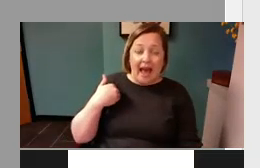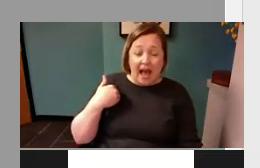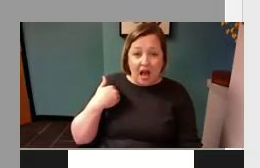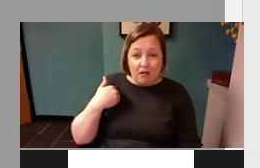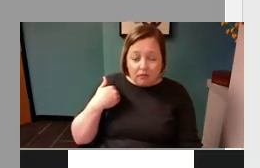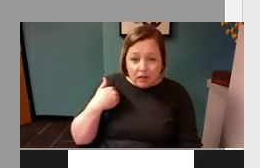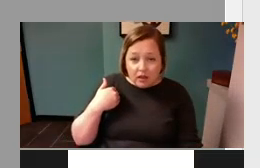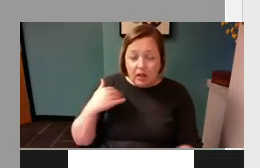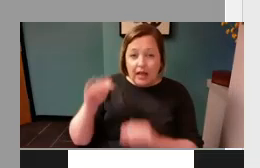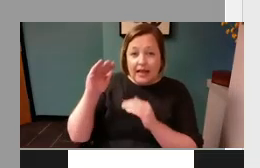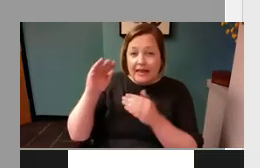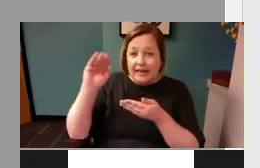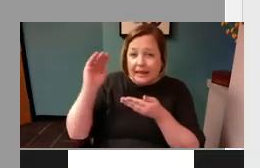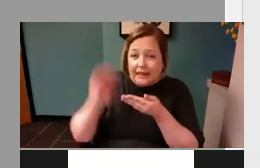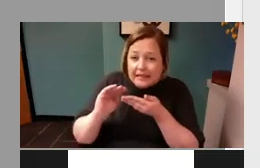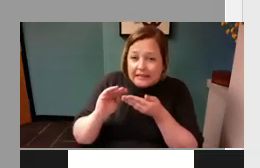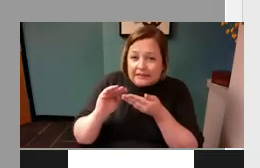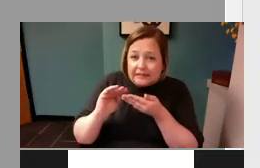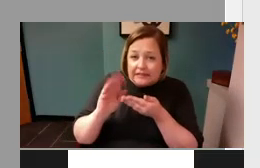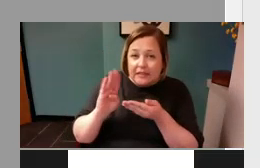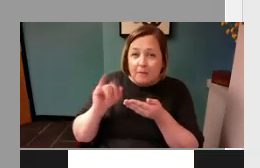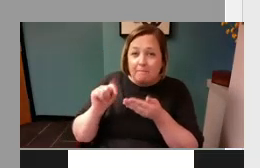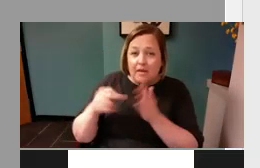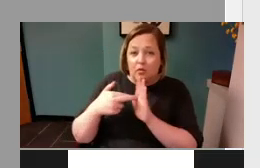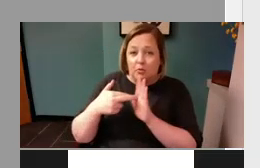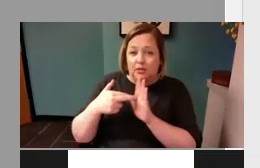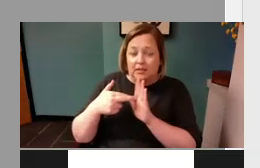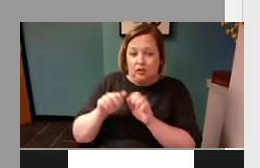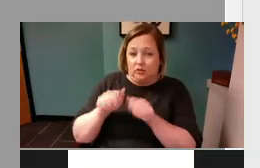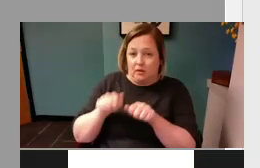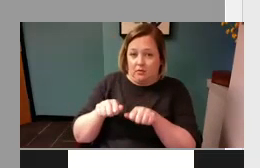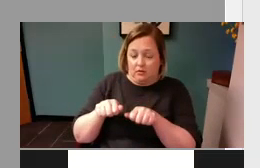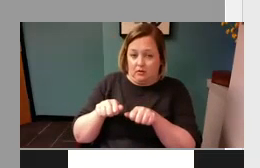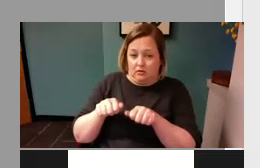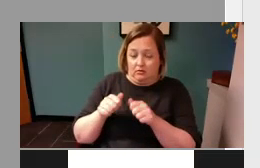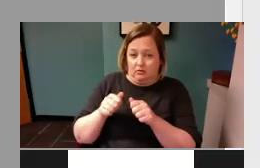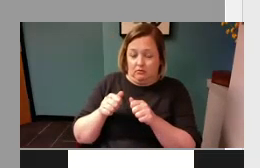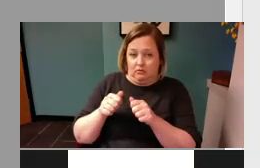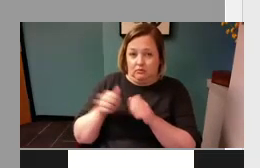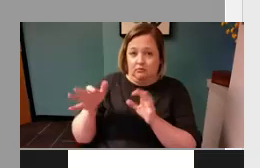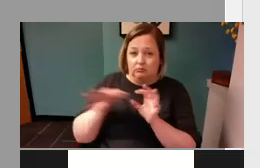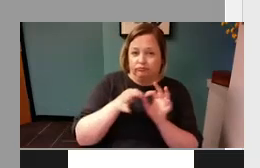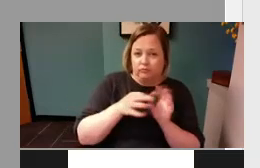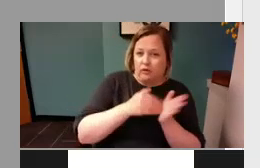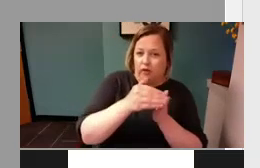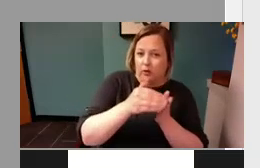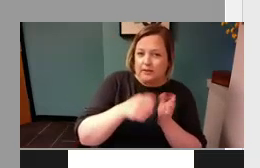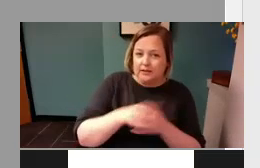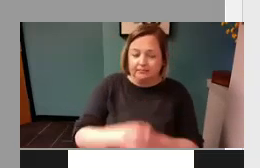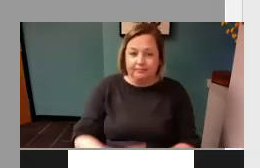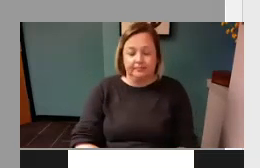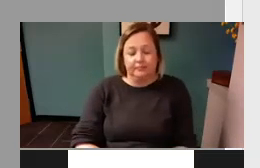set of bit representations as possible with respect to their frequency, right? Okay,